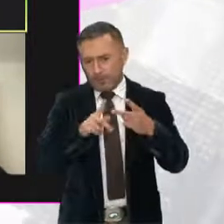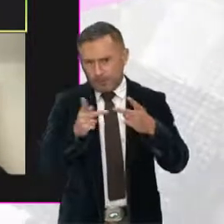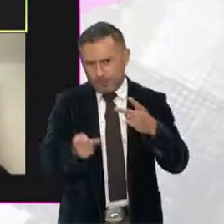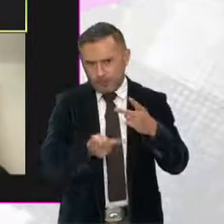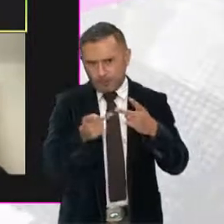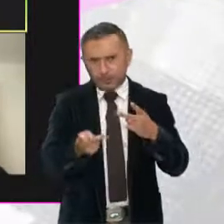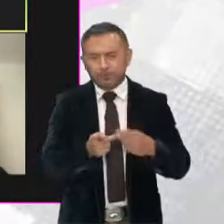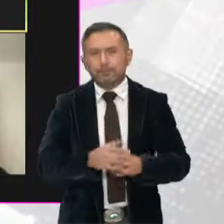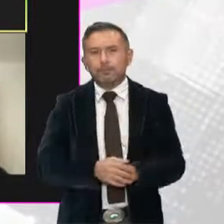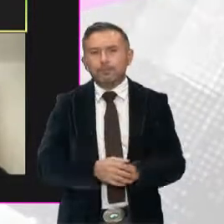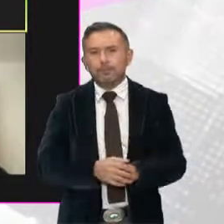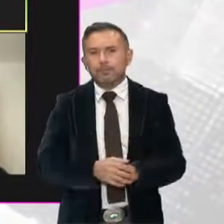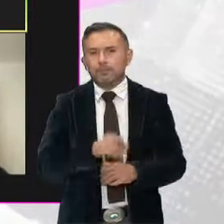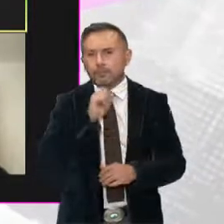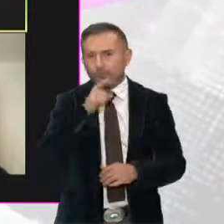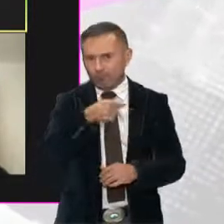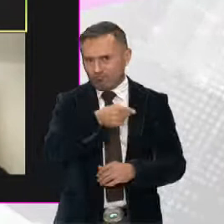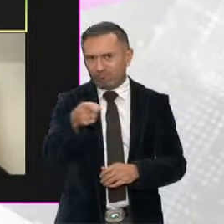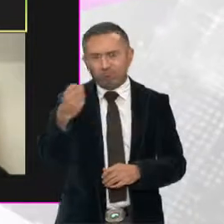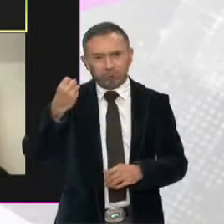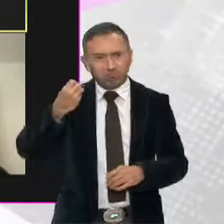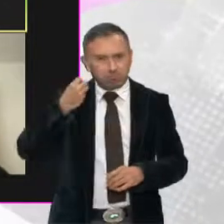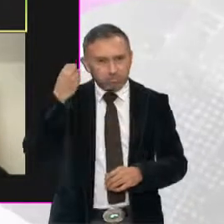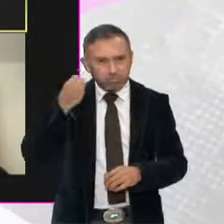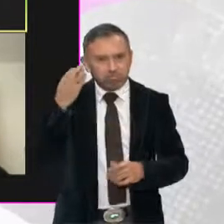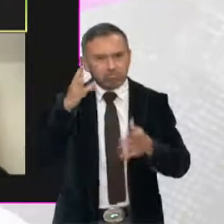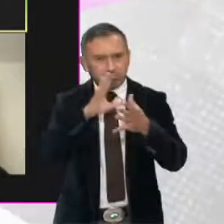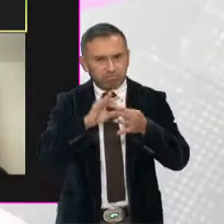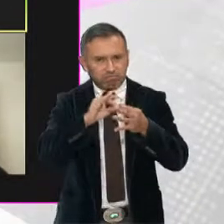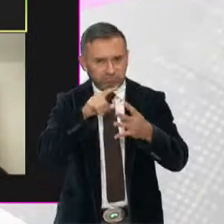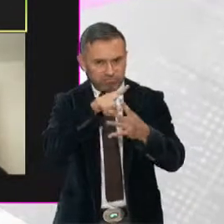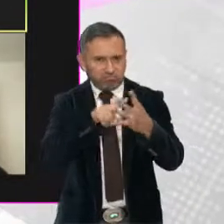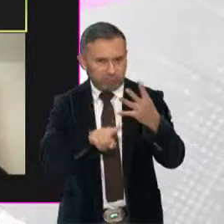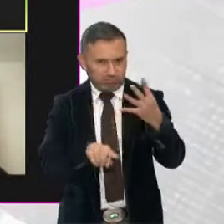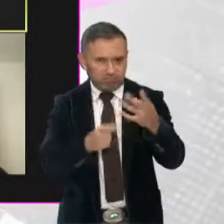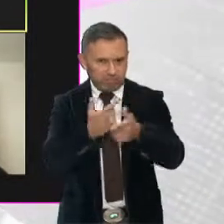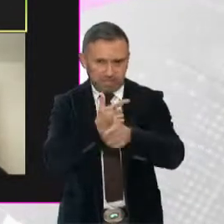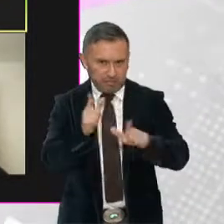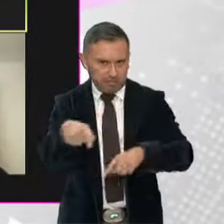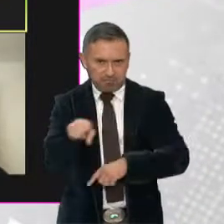question, and this question is to all the speakers.